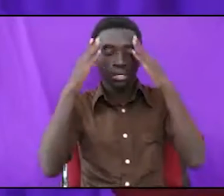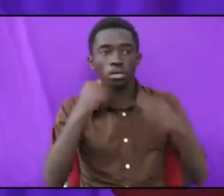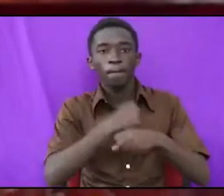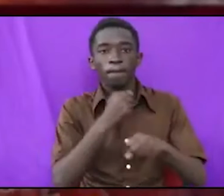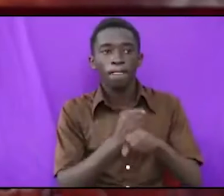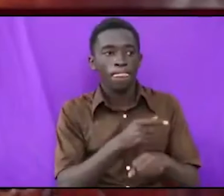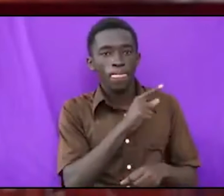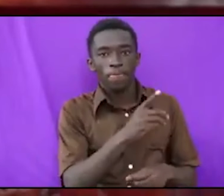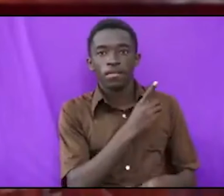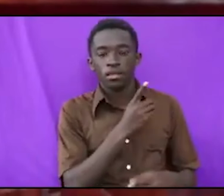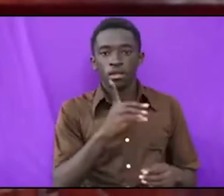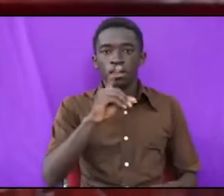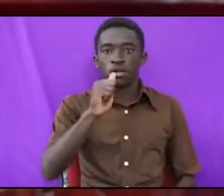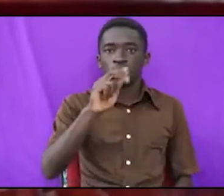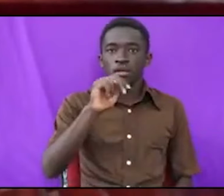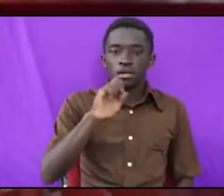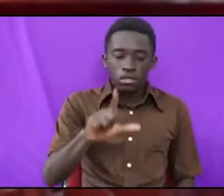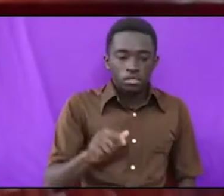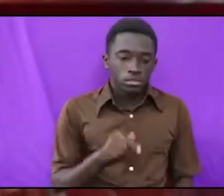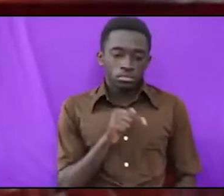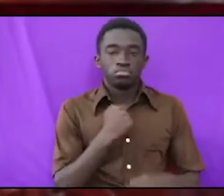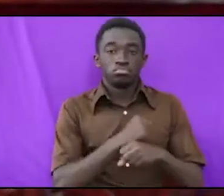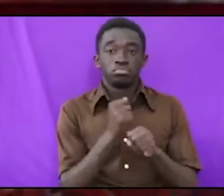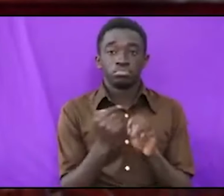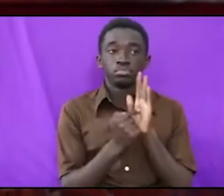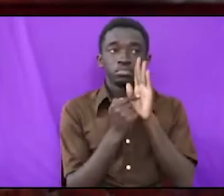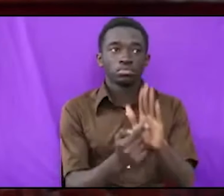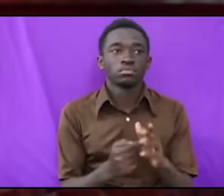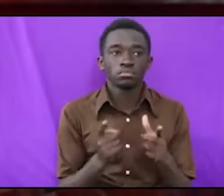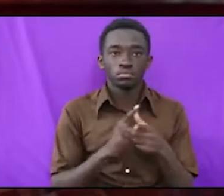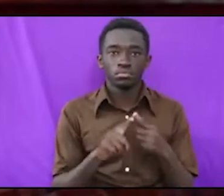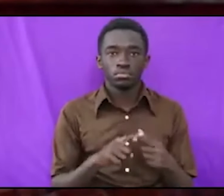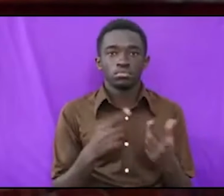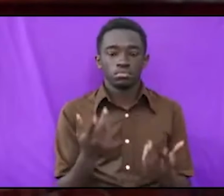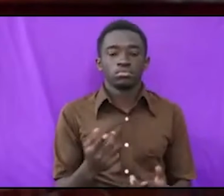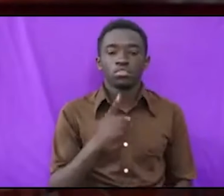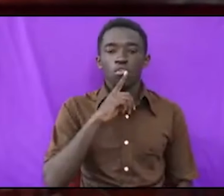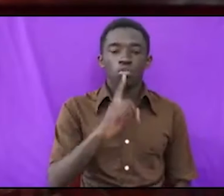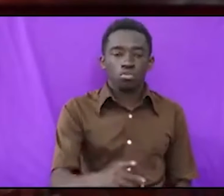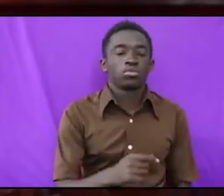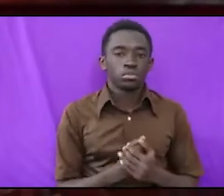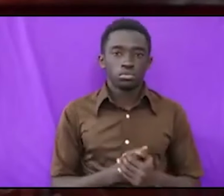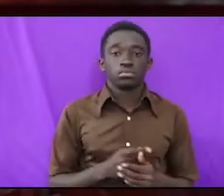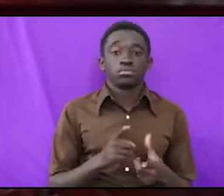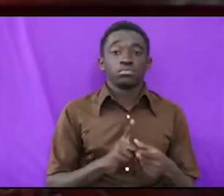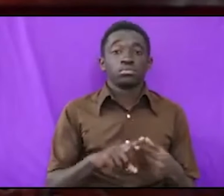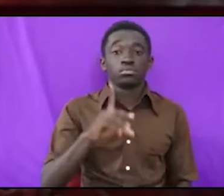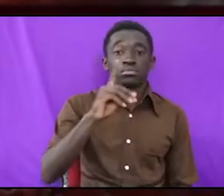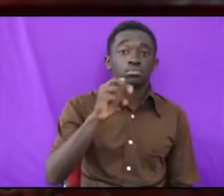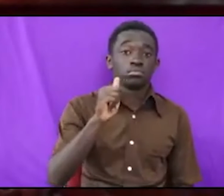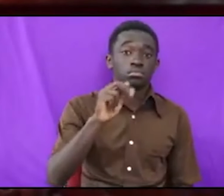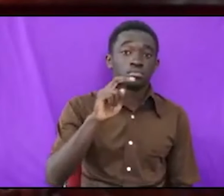sign and the order was executed, you know, Daniel realized he had been set up.